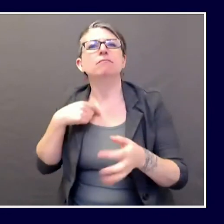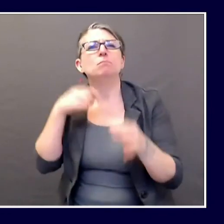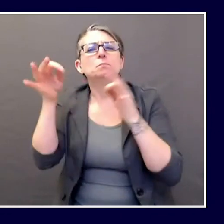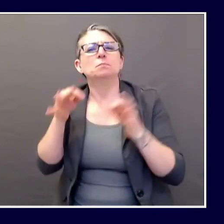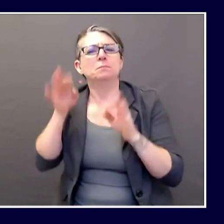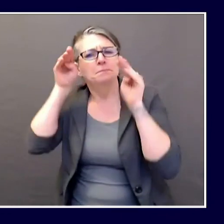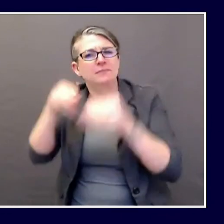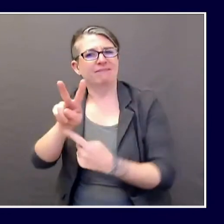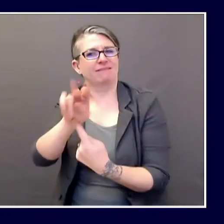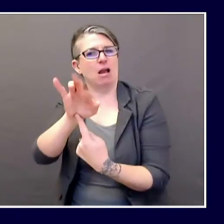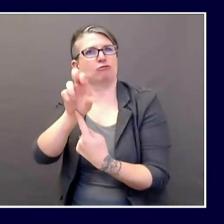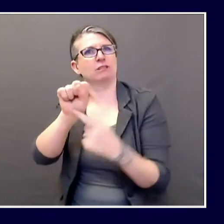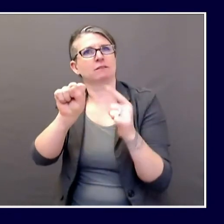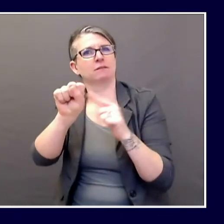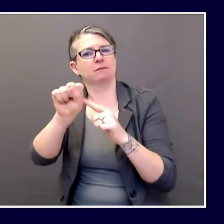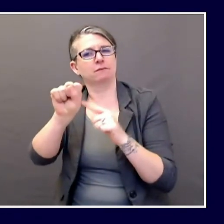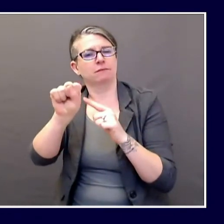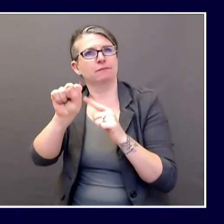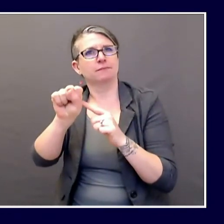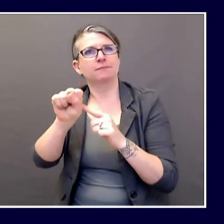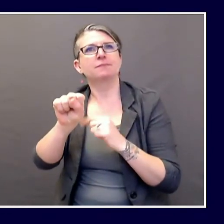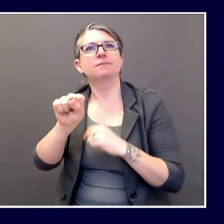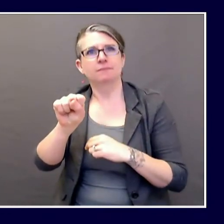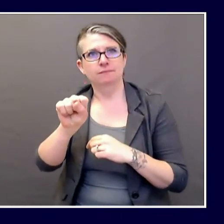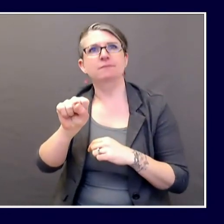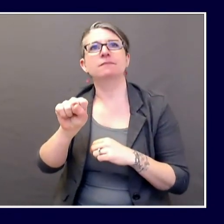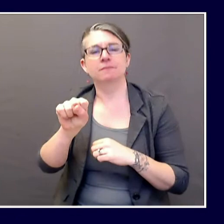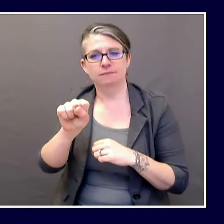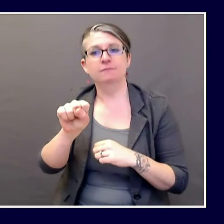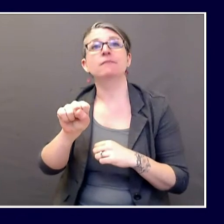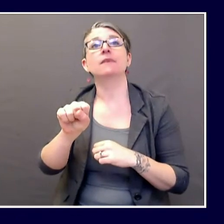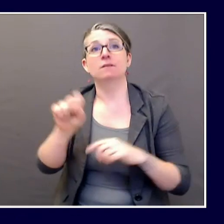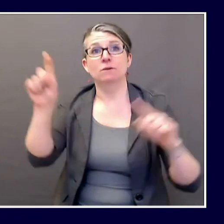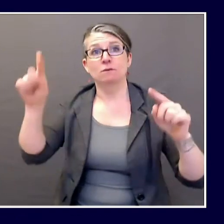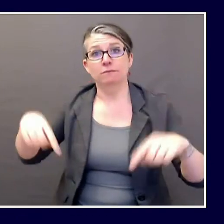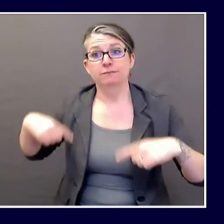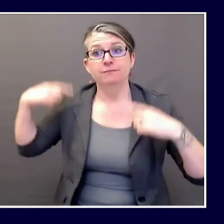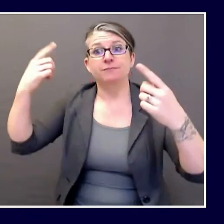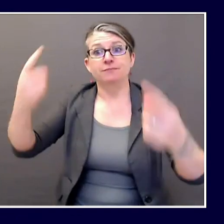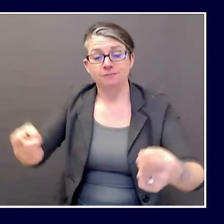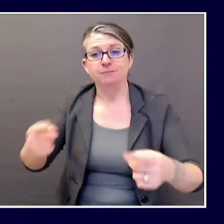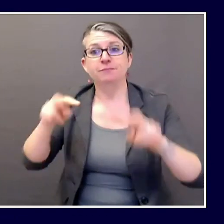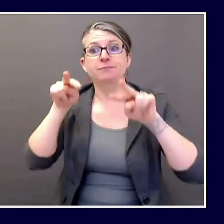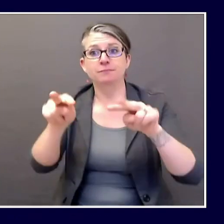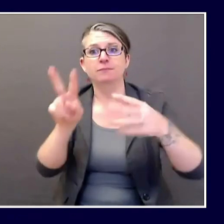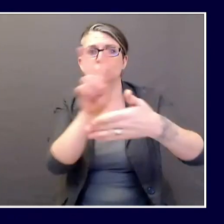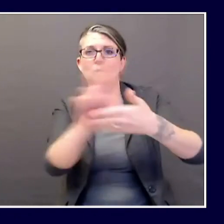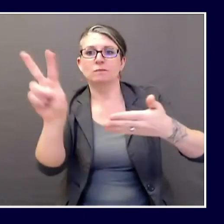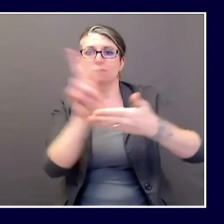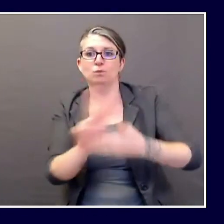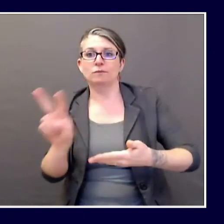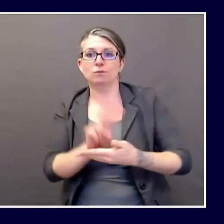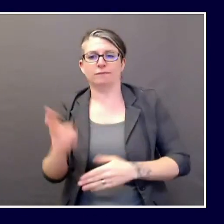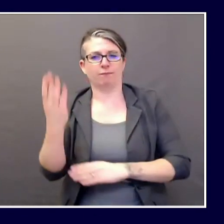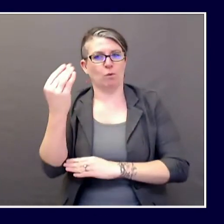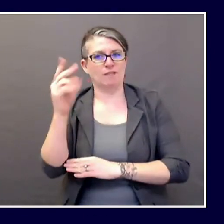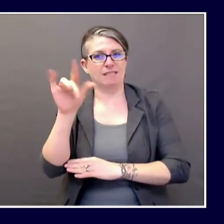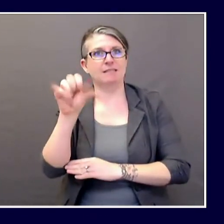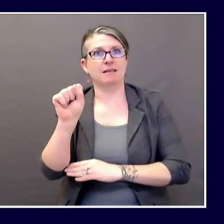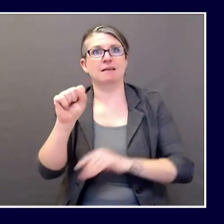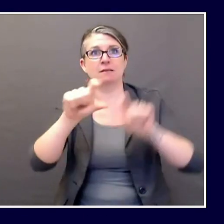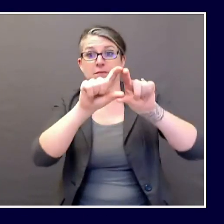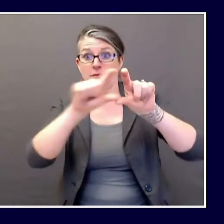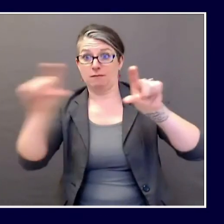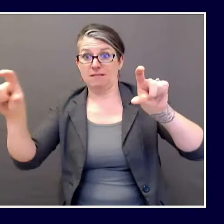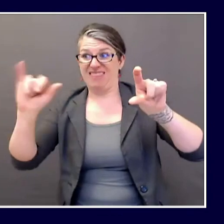days ago. One incubation period ago, there were 69 people in the hospital. Today, with